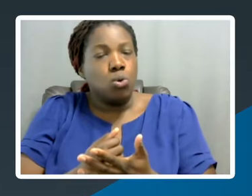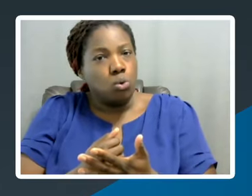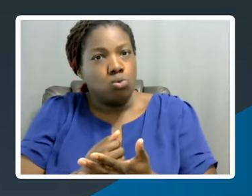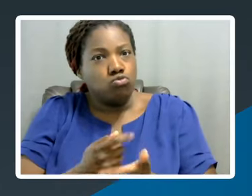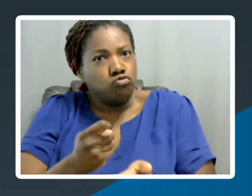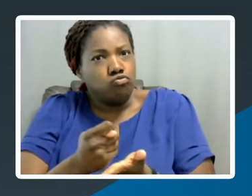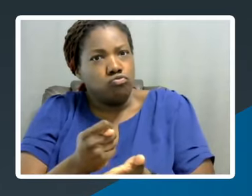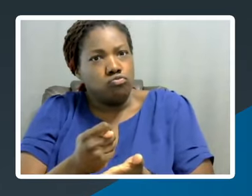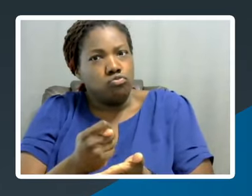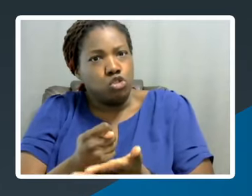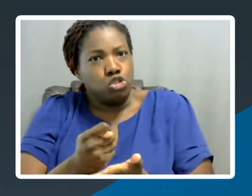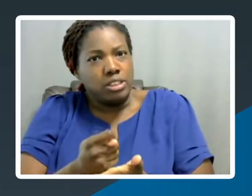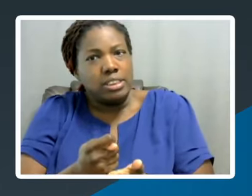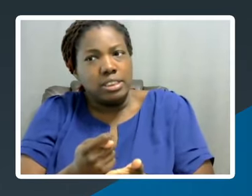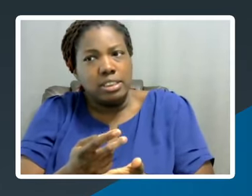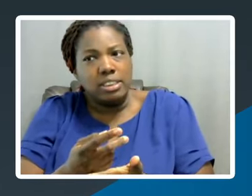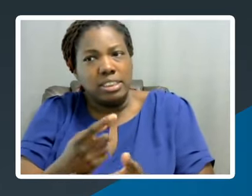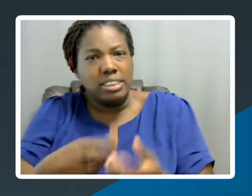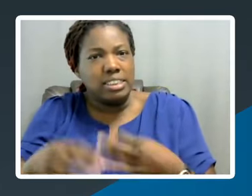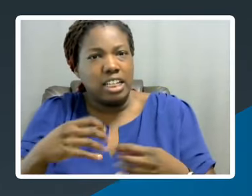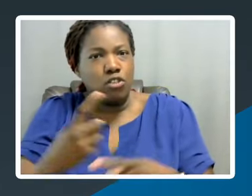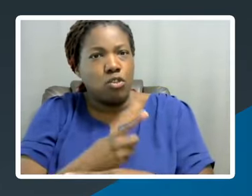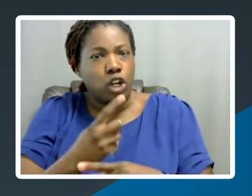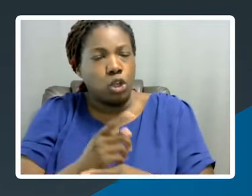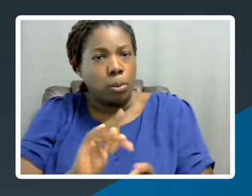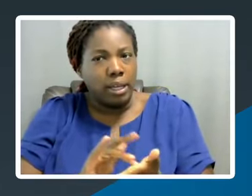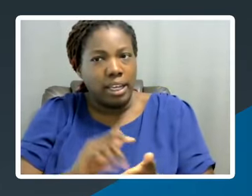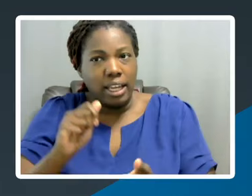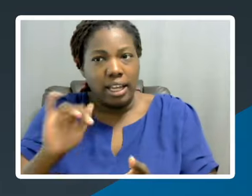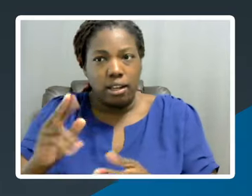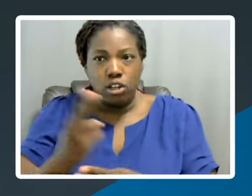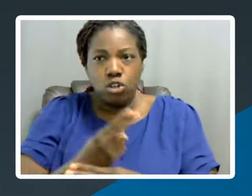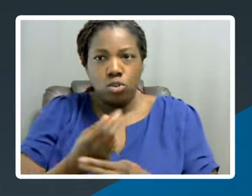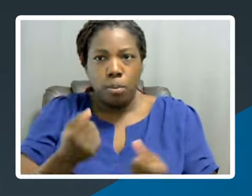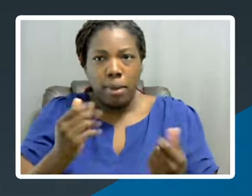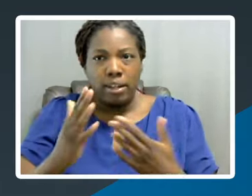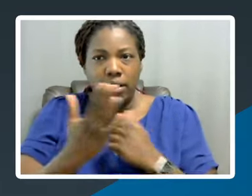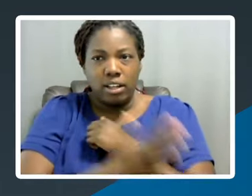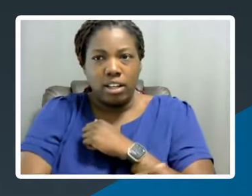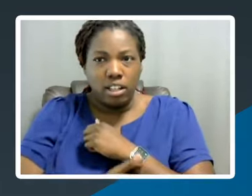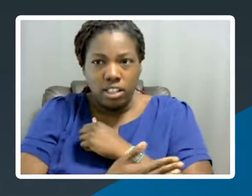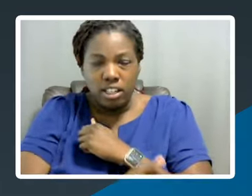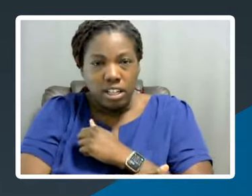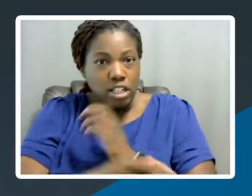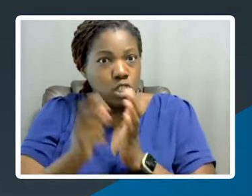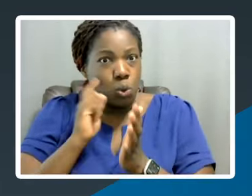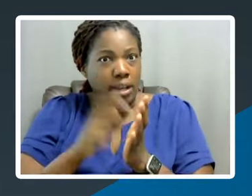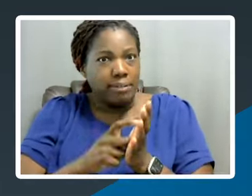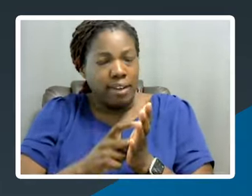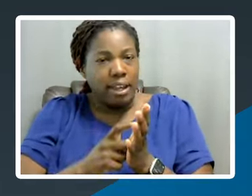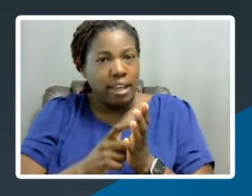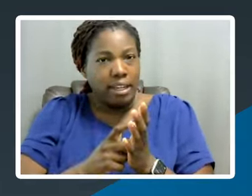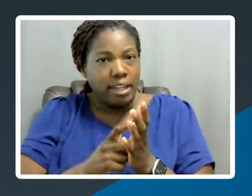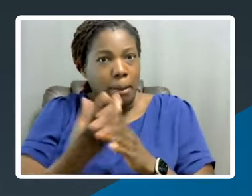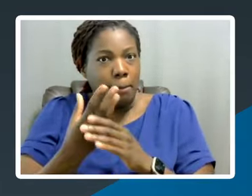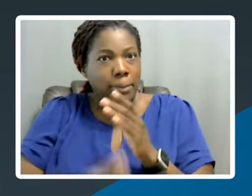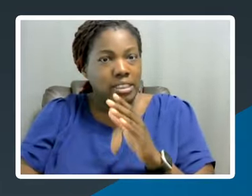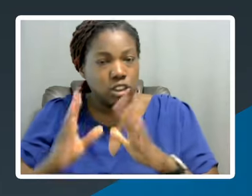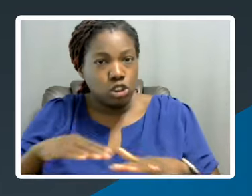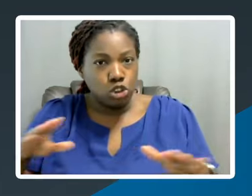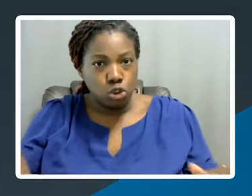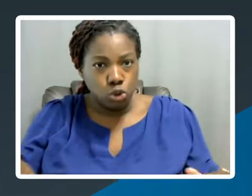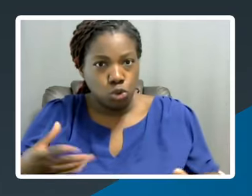traditional medicine. AI has been used in a number of countries to identify missing children. Nearly 4,000 missing or abducted children in